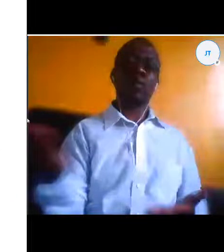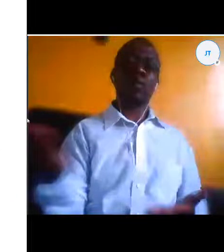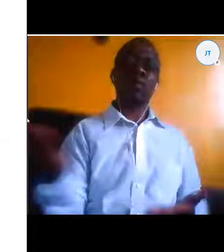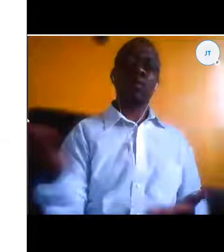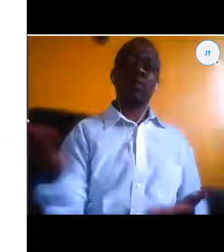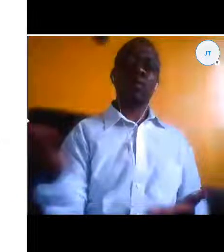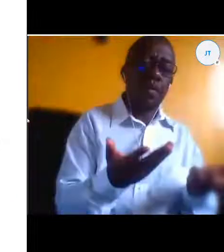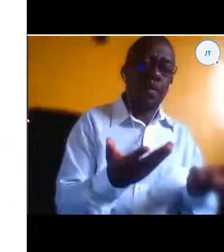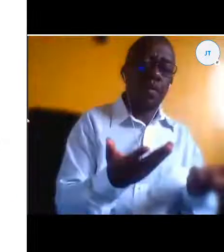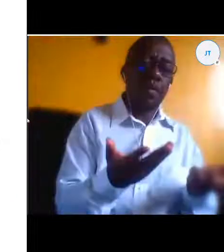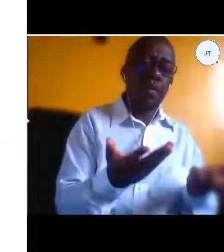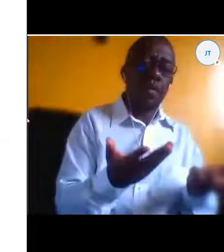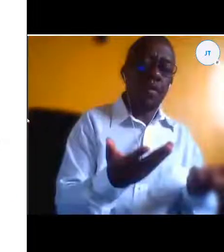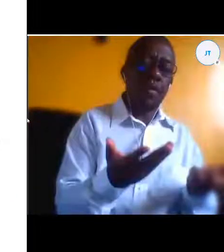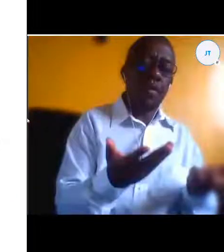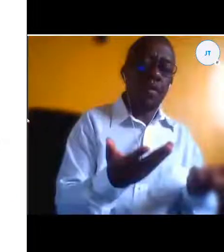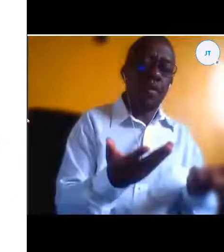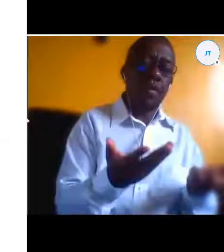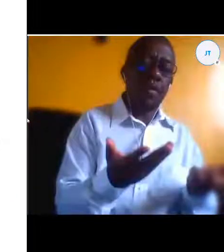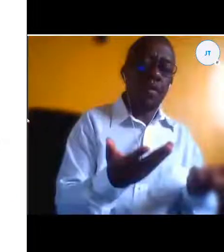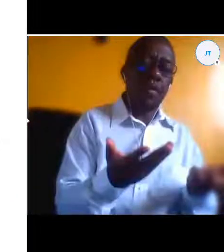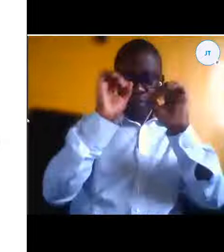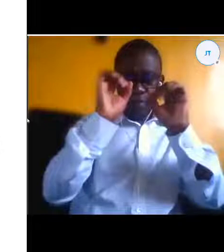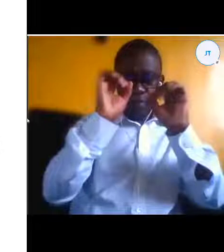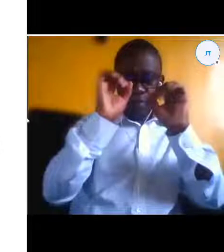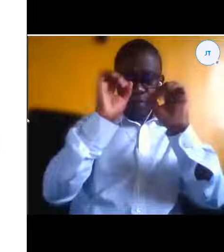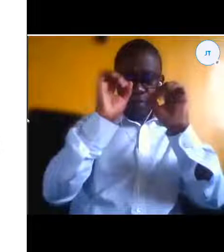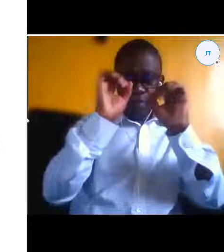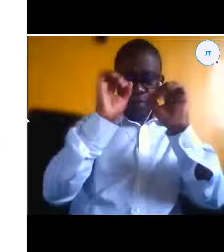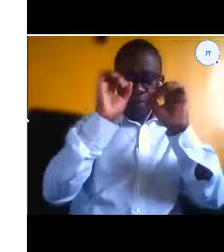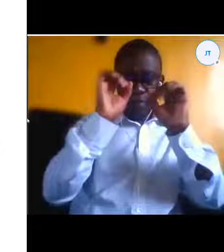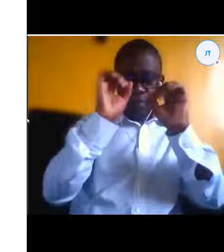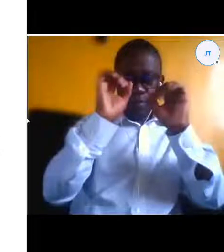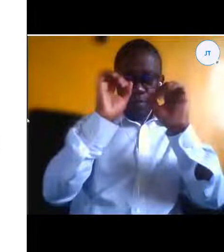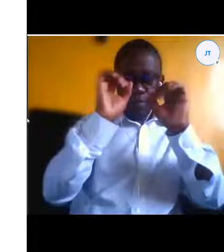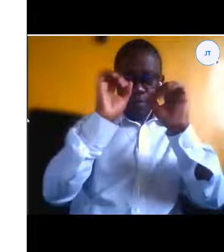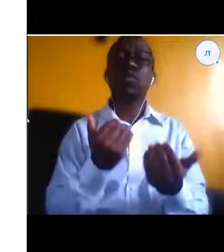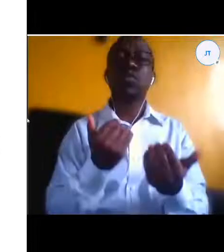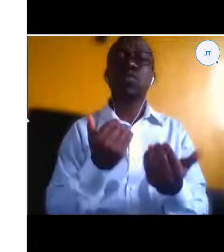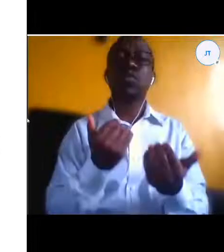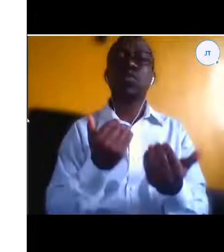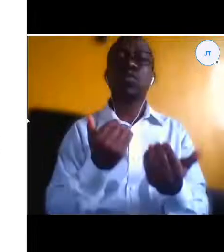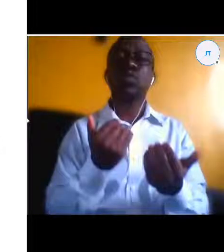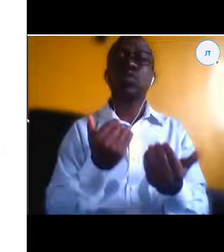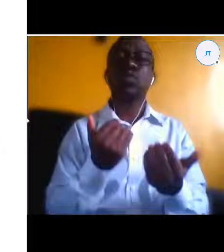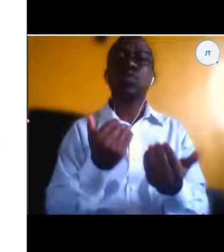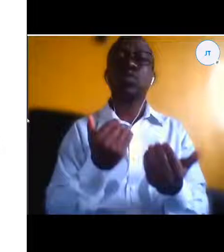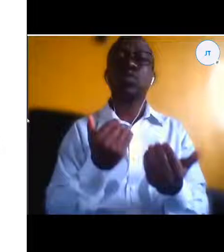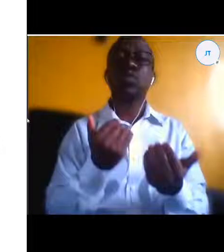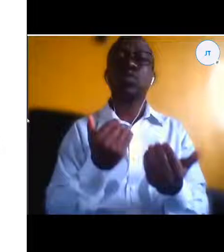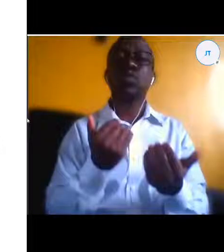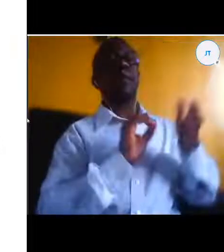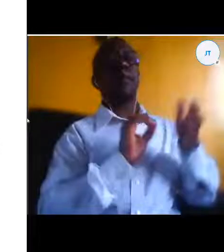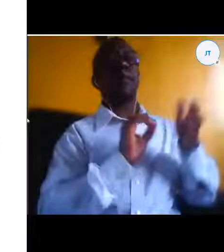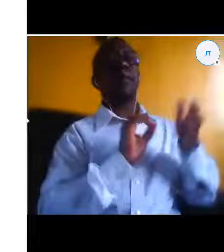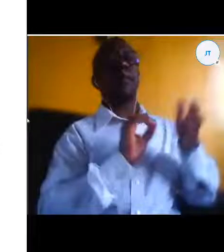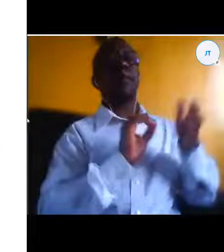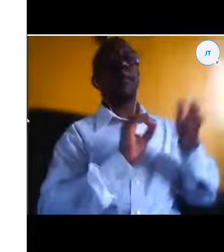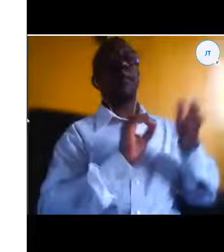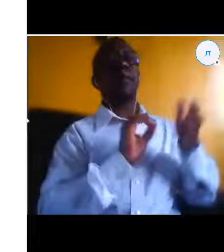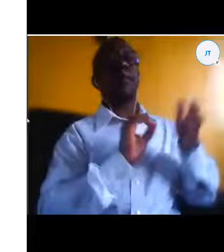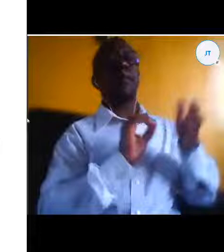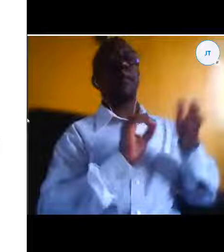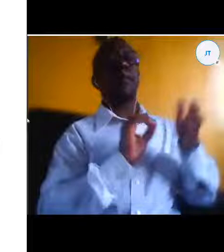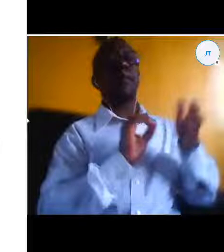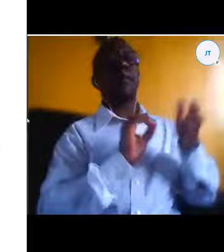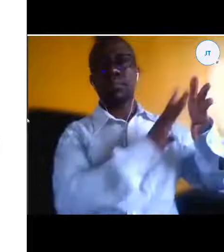to come from. If children are bored by just seeing PowerPoints that doesn't have pictures, perhaps we